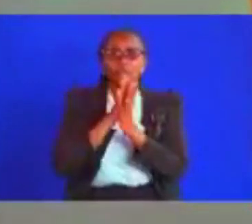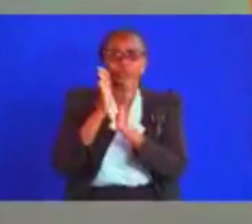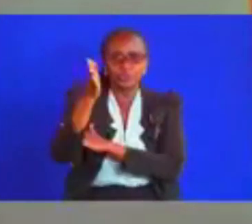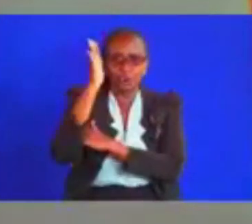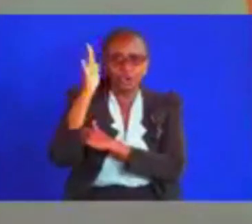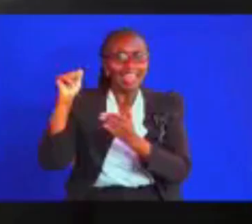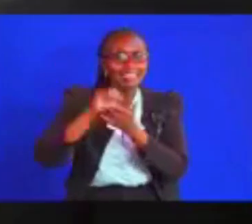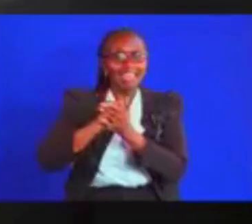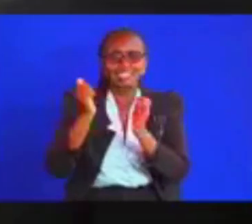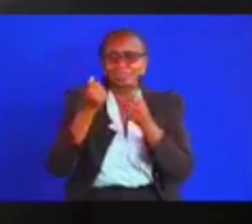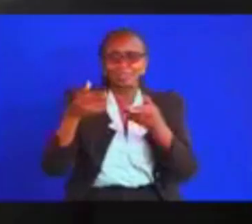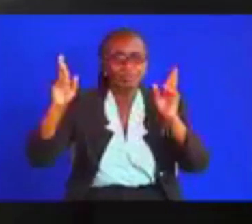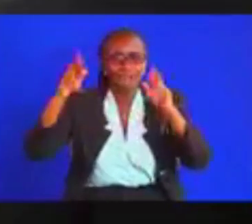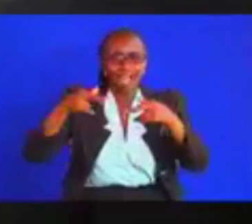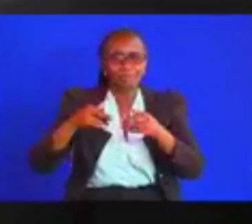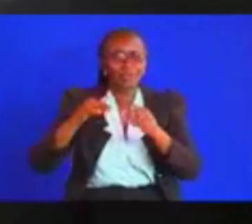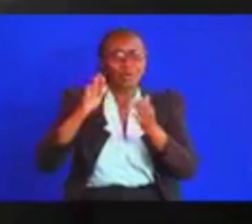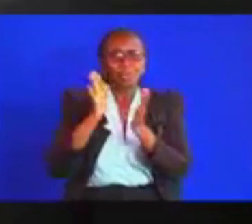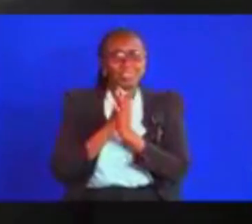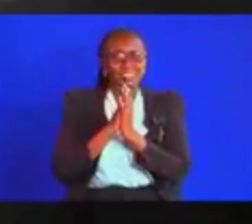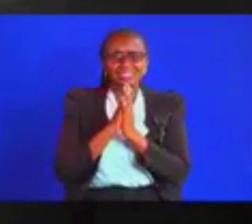would not happen by an impartation.